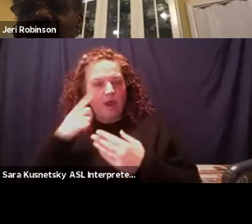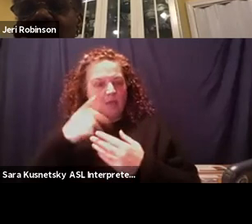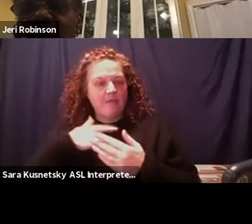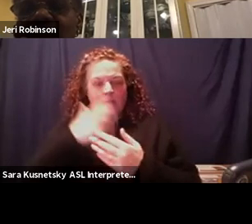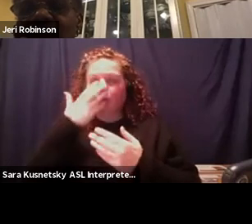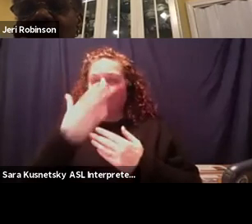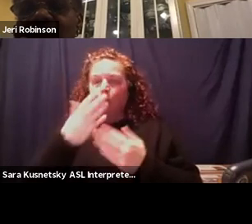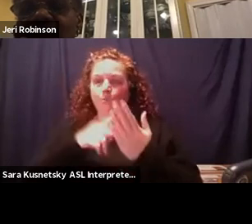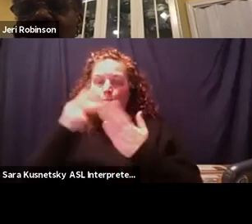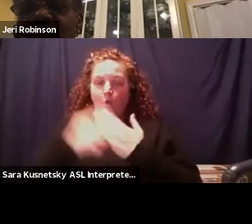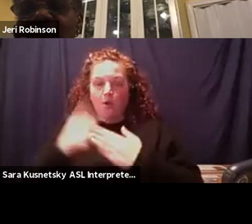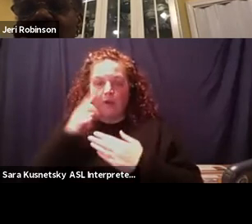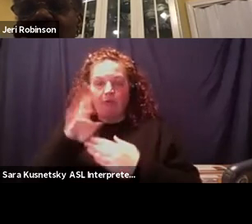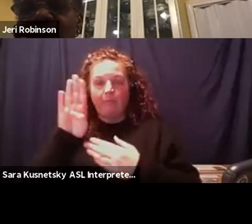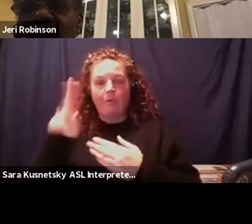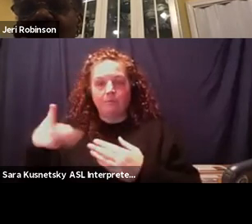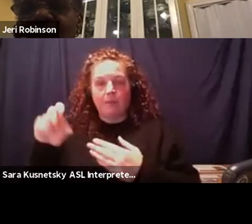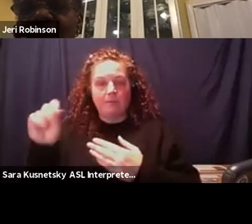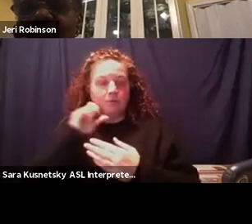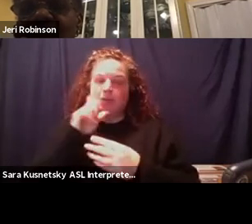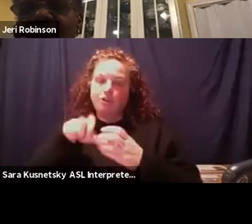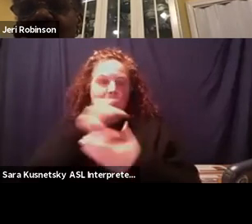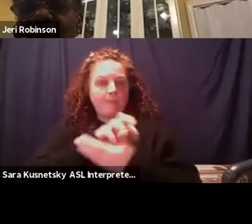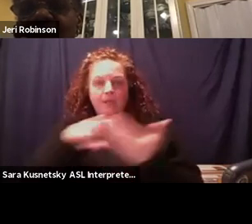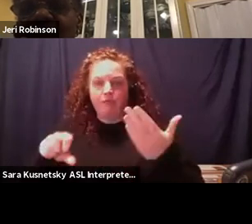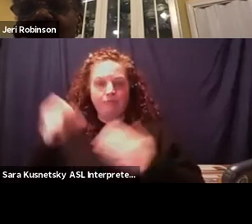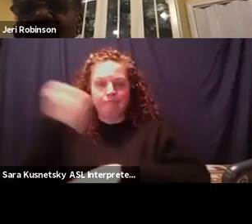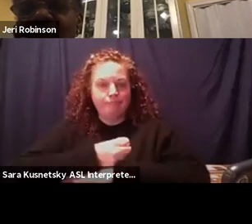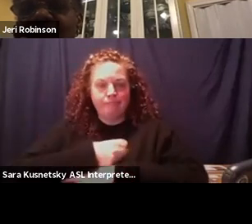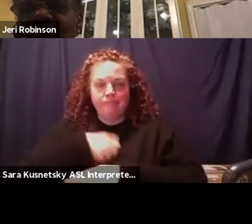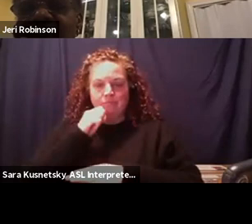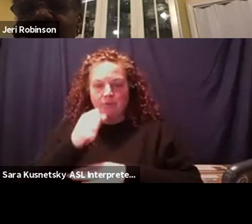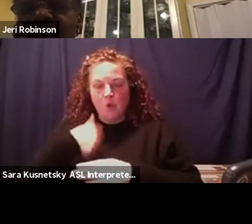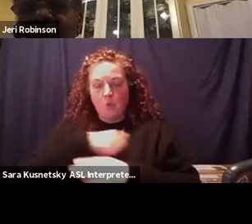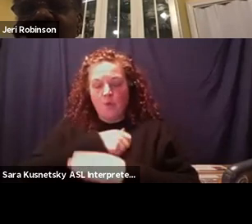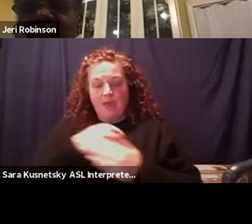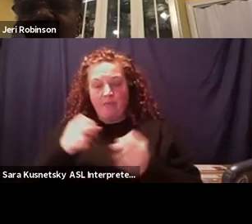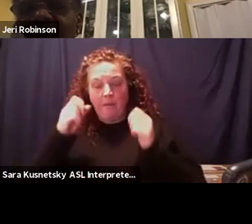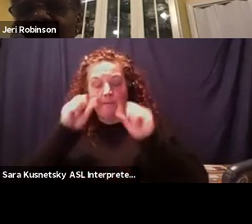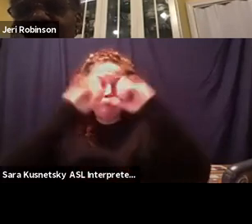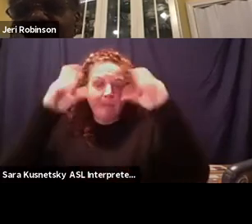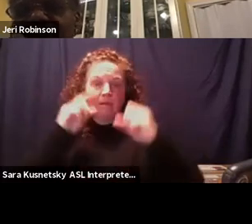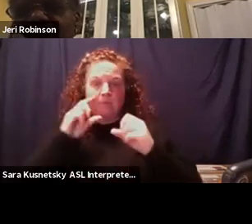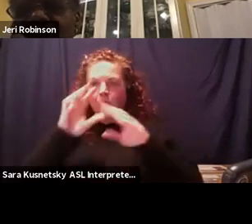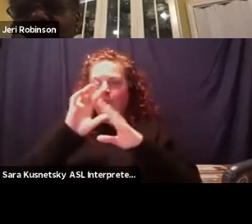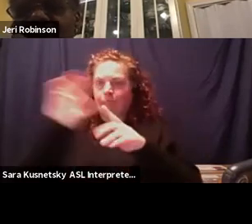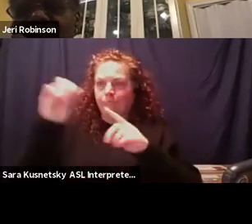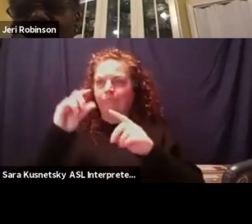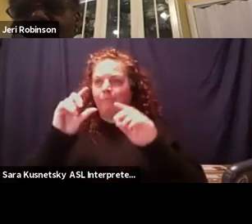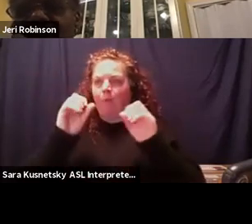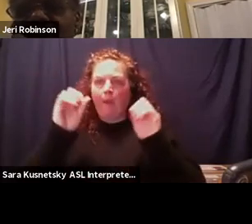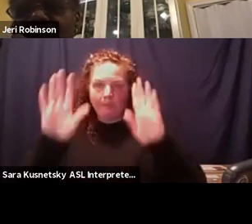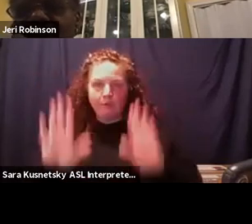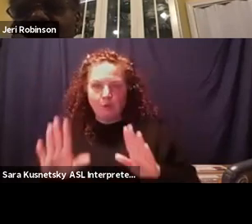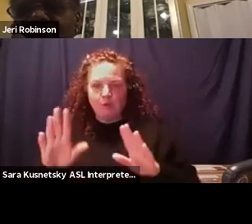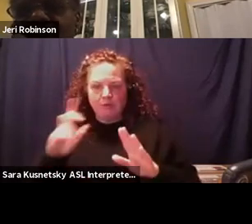Schools and should not be removed. The first thing is that AWC is an amazing opportunity to have an advanced education. It is